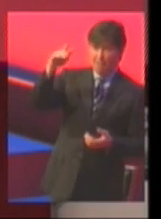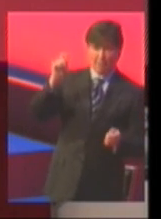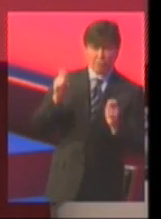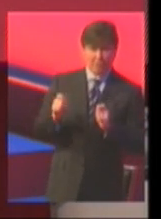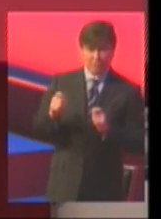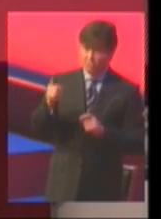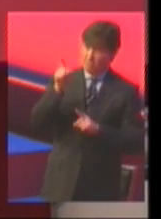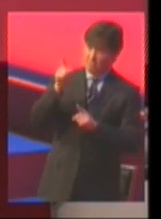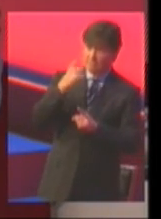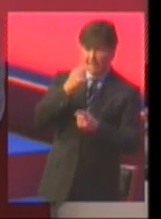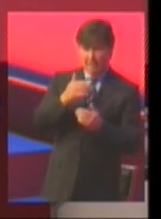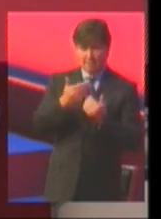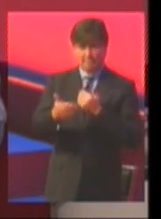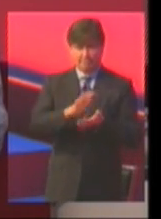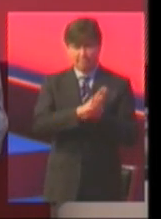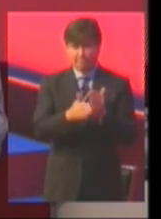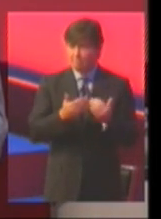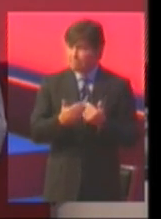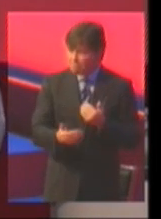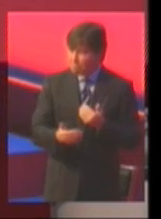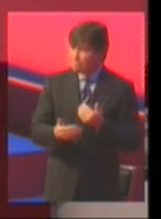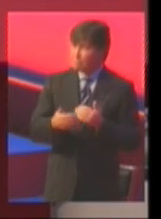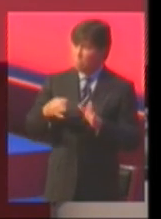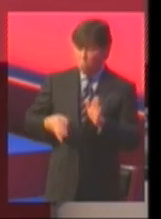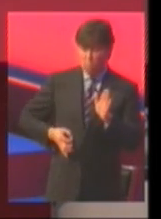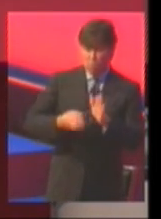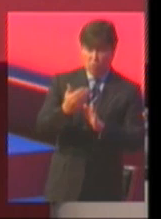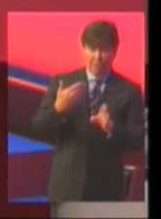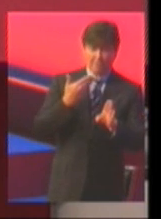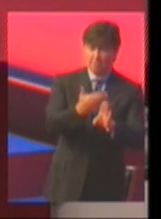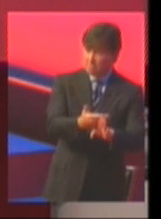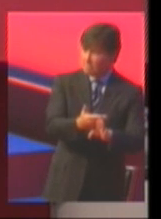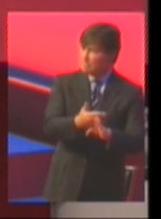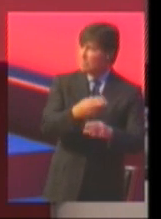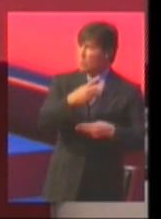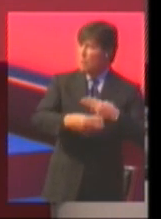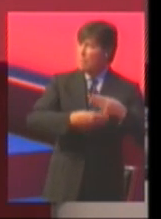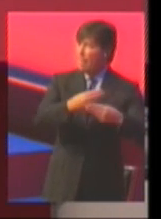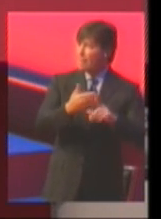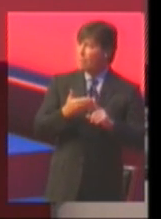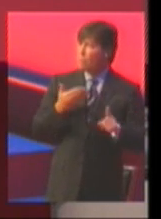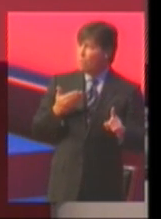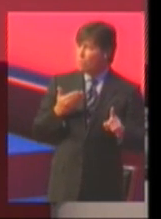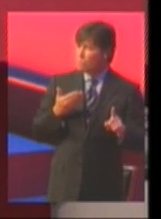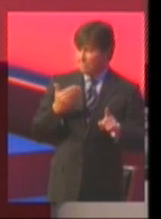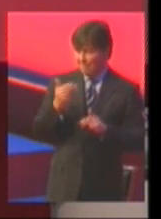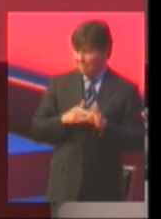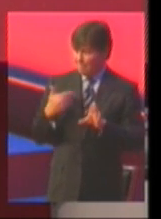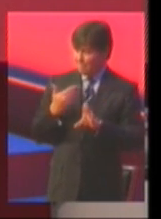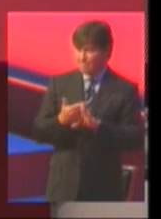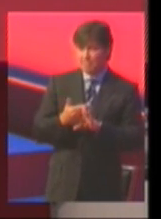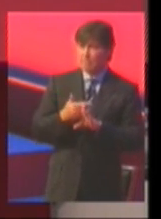then it risks undoing all of the progress that we have made in pursuit of the Millennium Development Goals these last